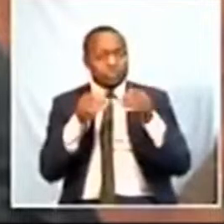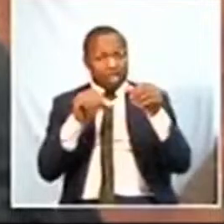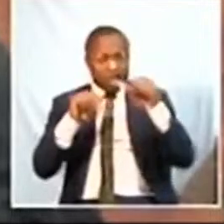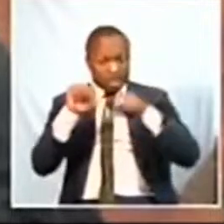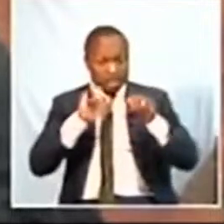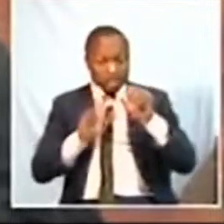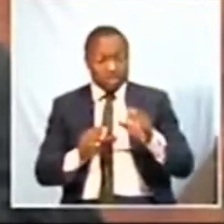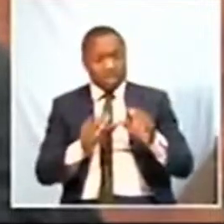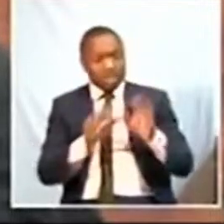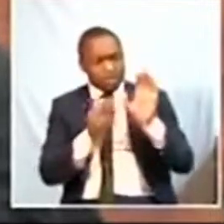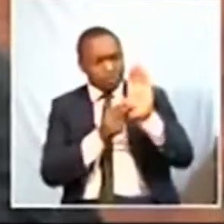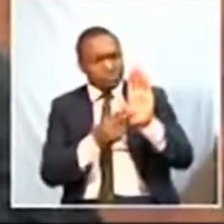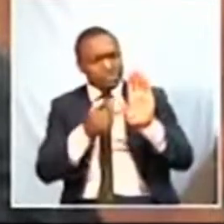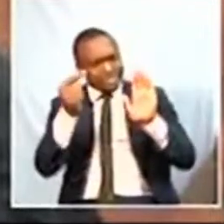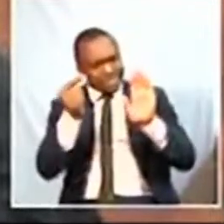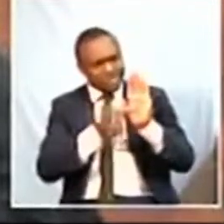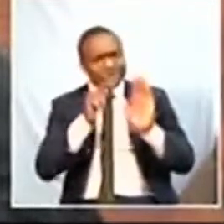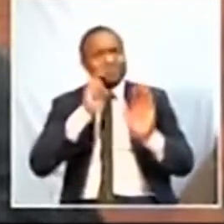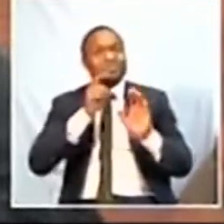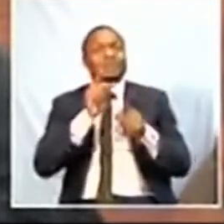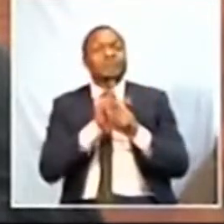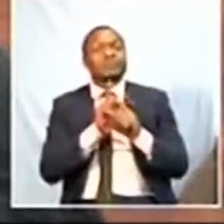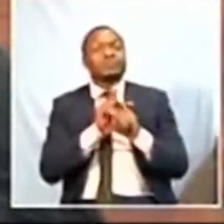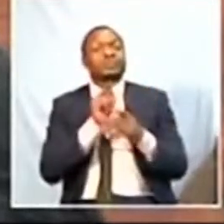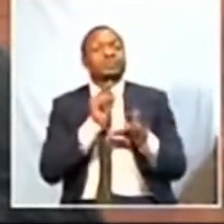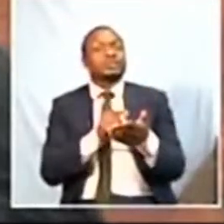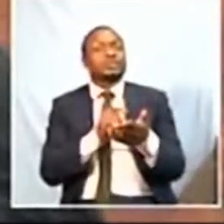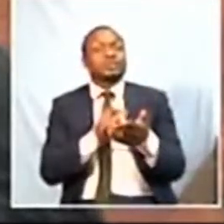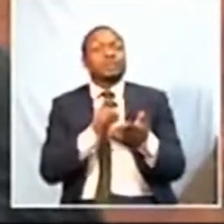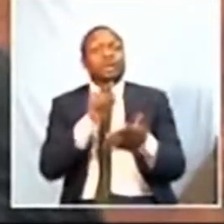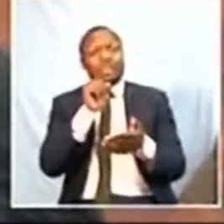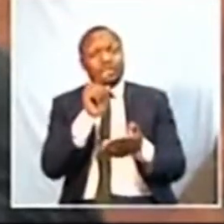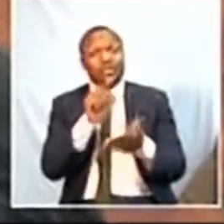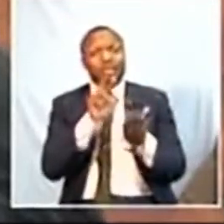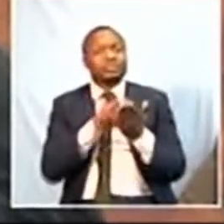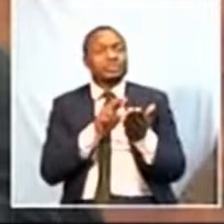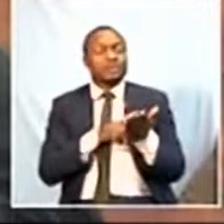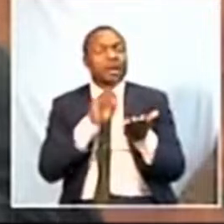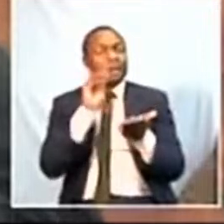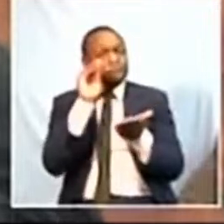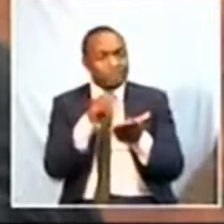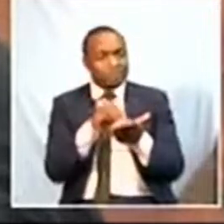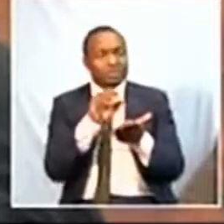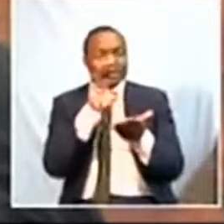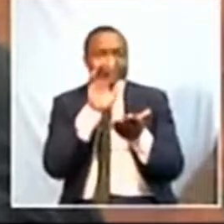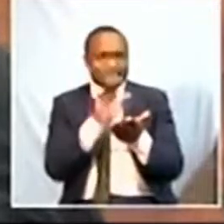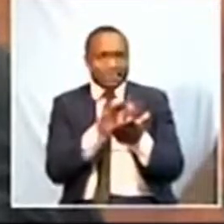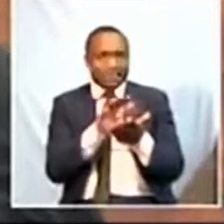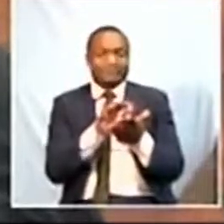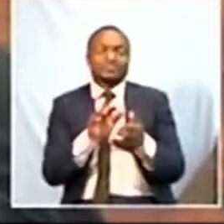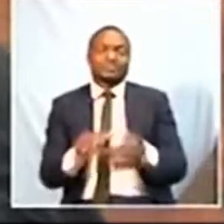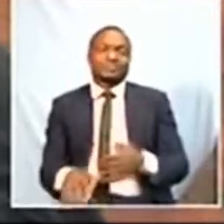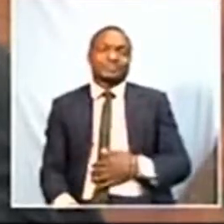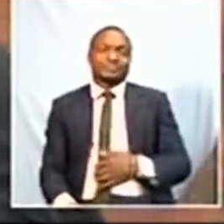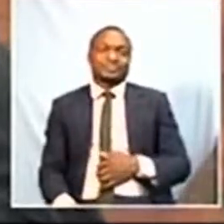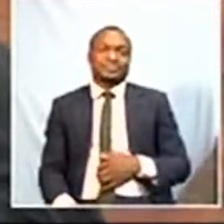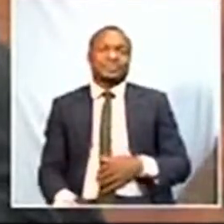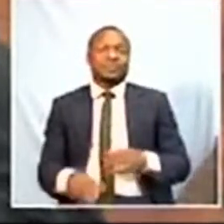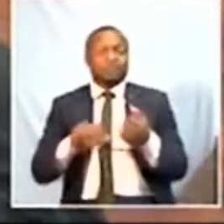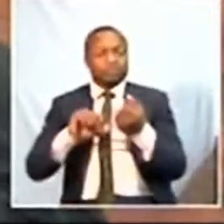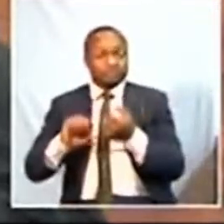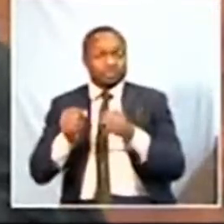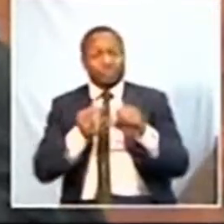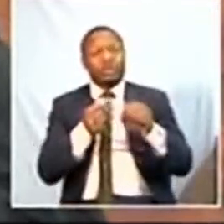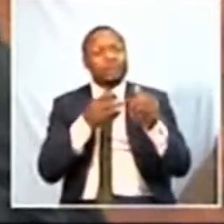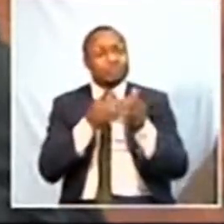raise a flag to say you are supposed to keep this. And that regulation was put in place deliberately to protect